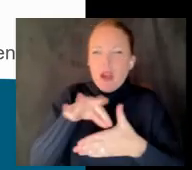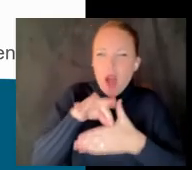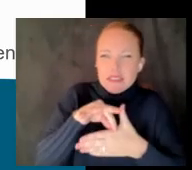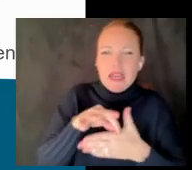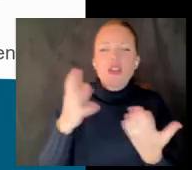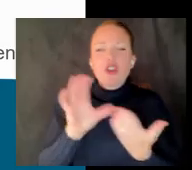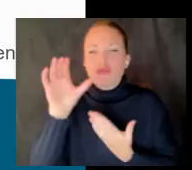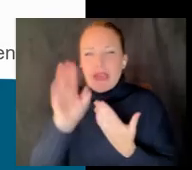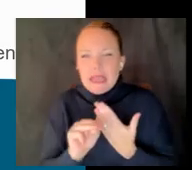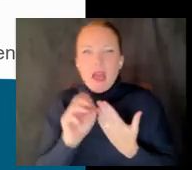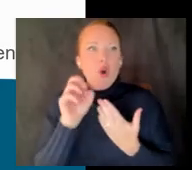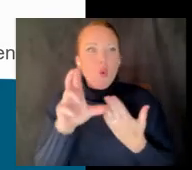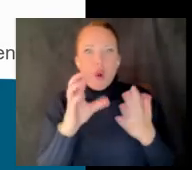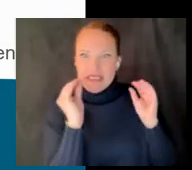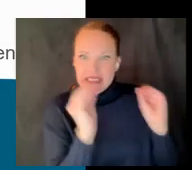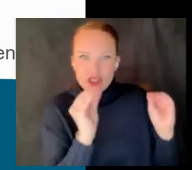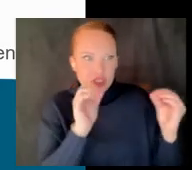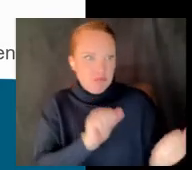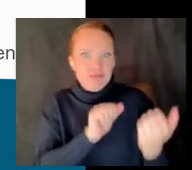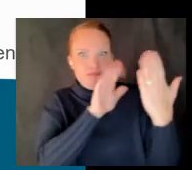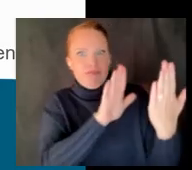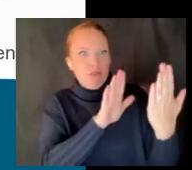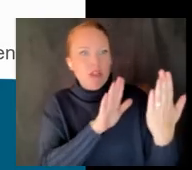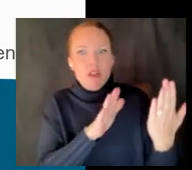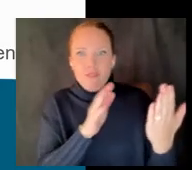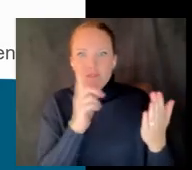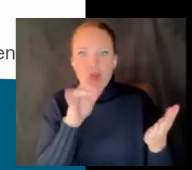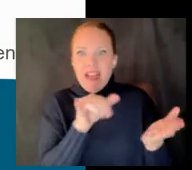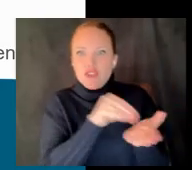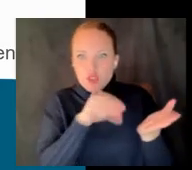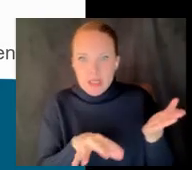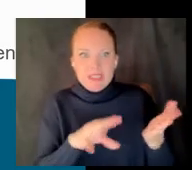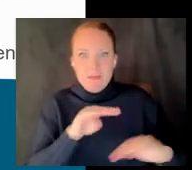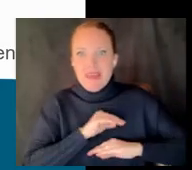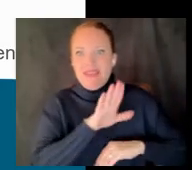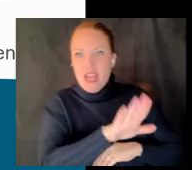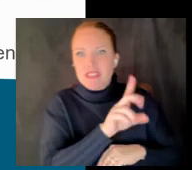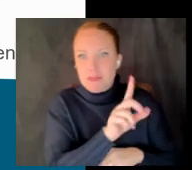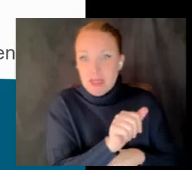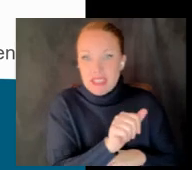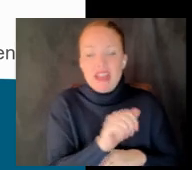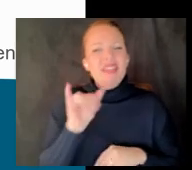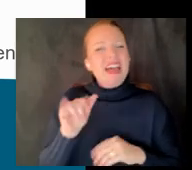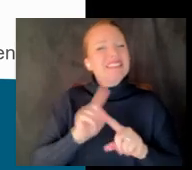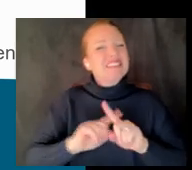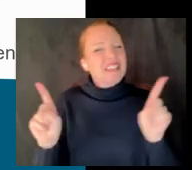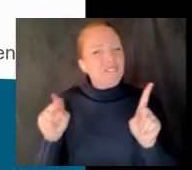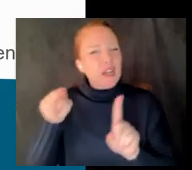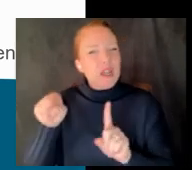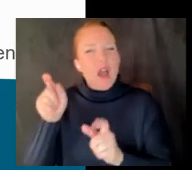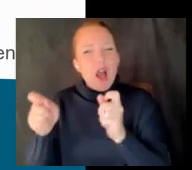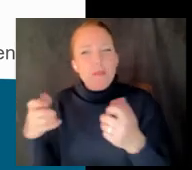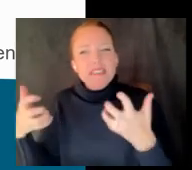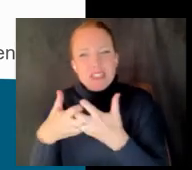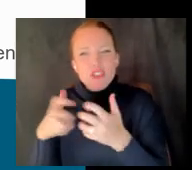delivery of instruction to address a student's specific disability. This differs from accommodations, which are changes to the learning environment.